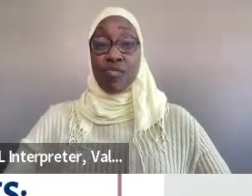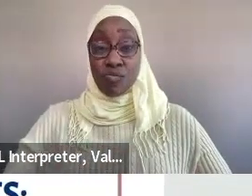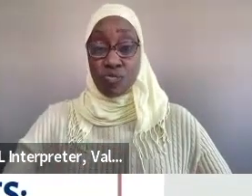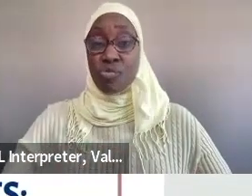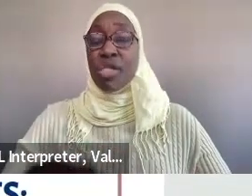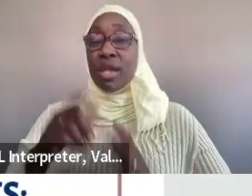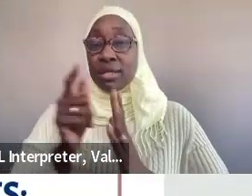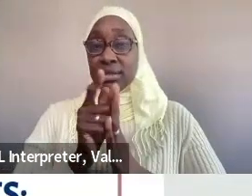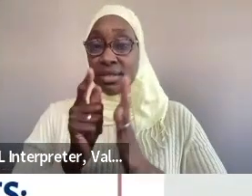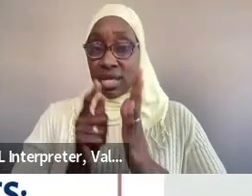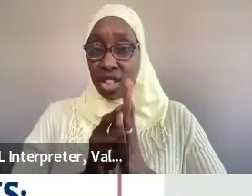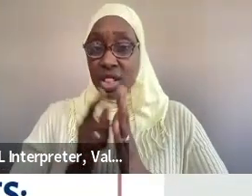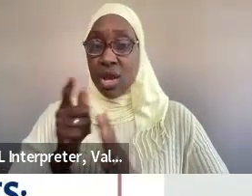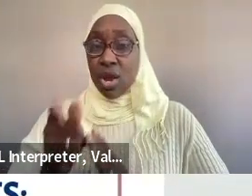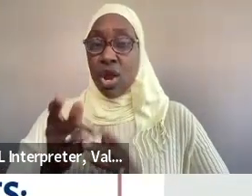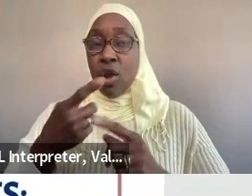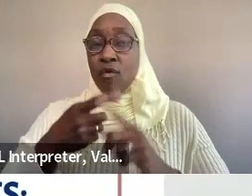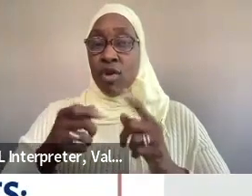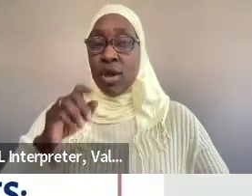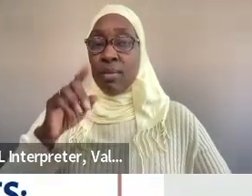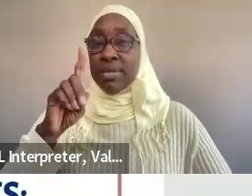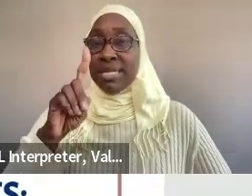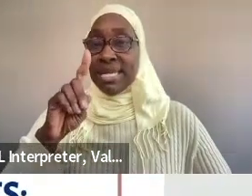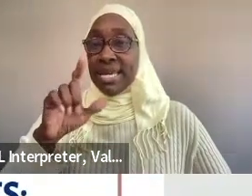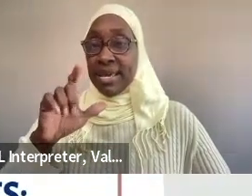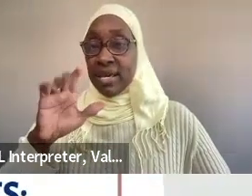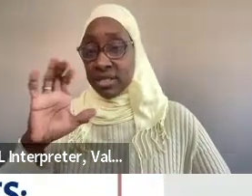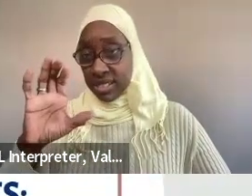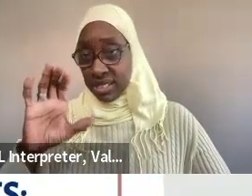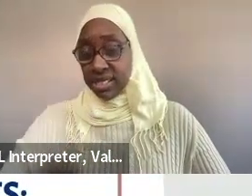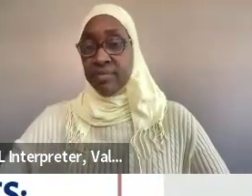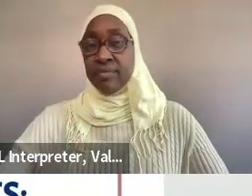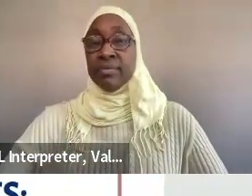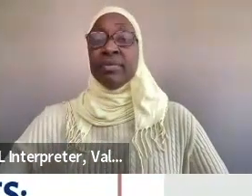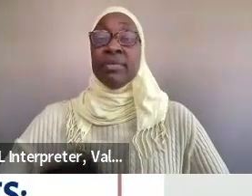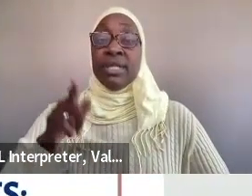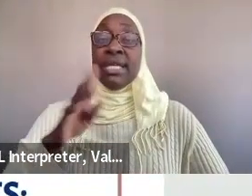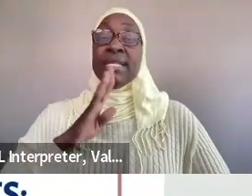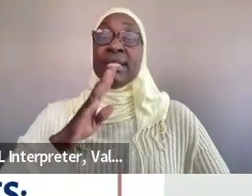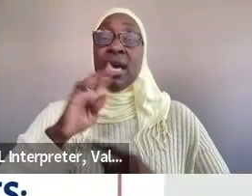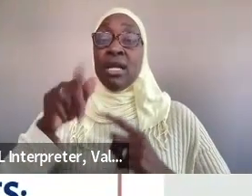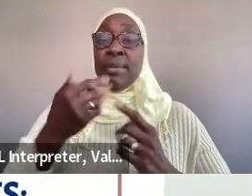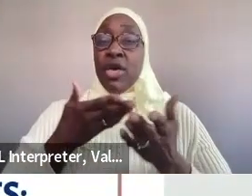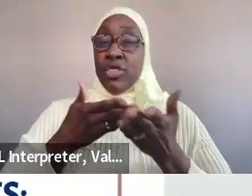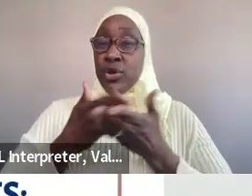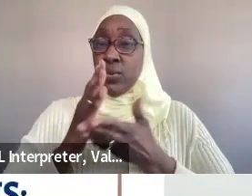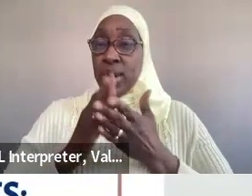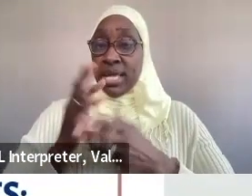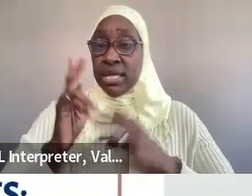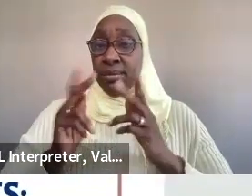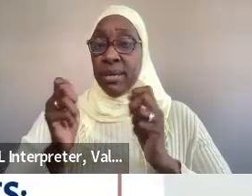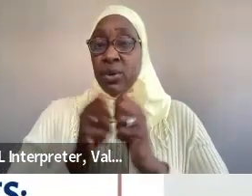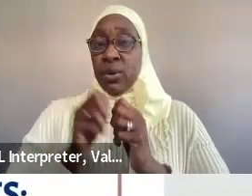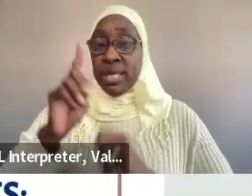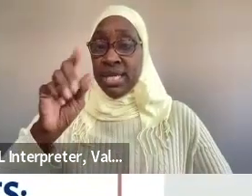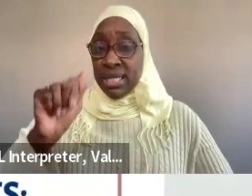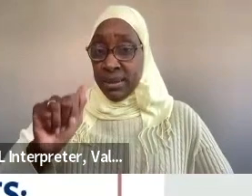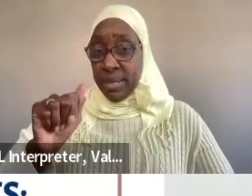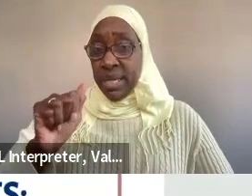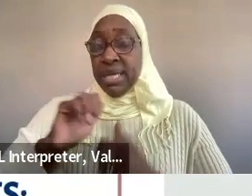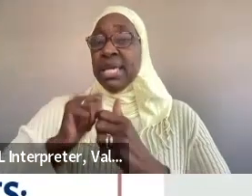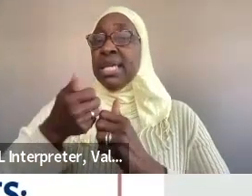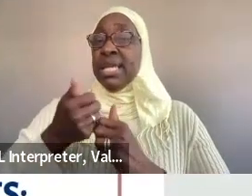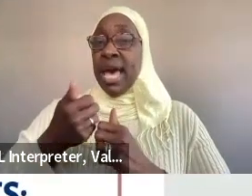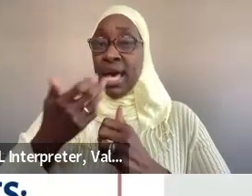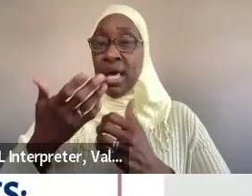Al Huda, from the Disability Law Center. He spoke about the rights of people with disabilities, how they are going to bring in